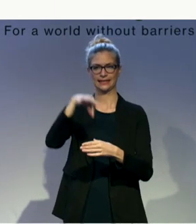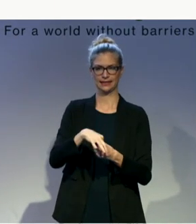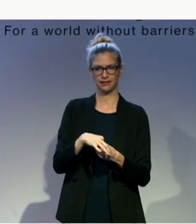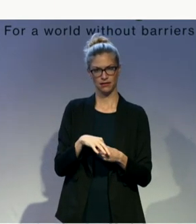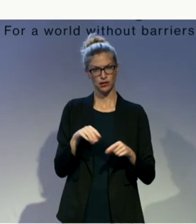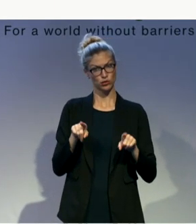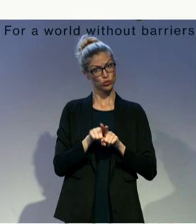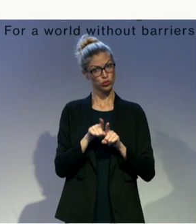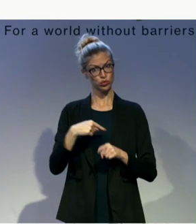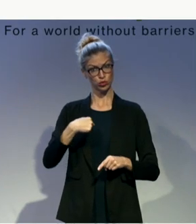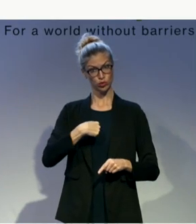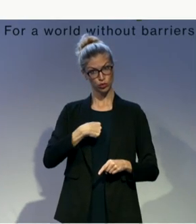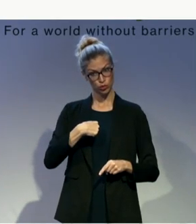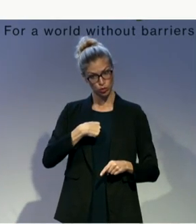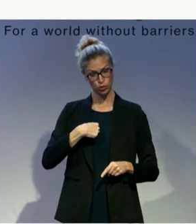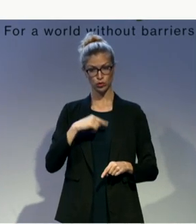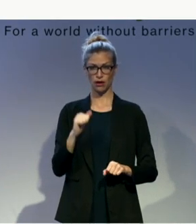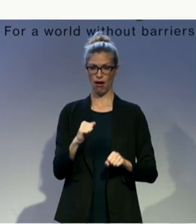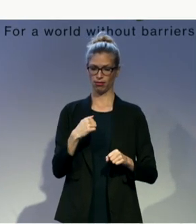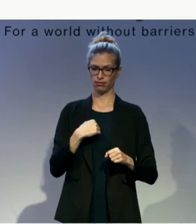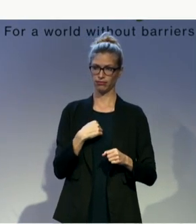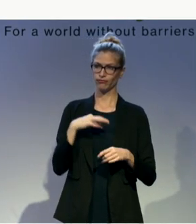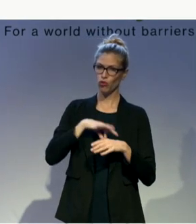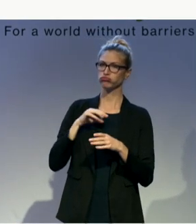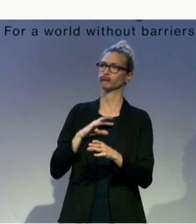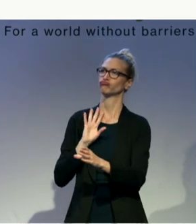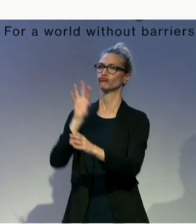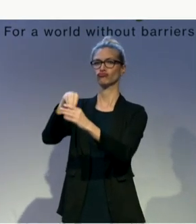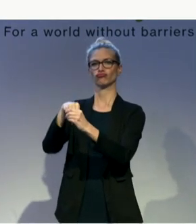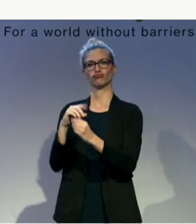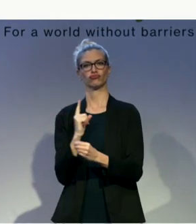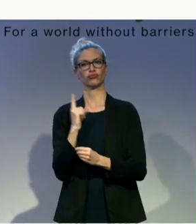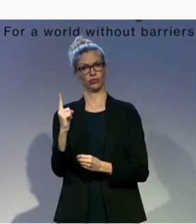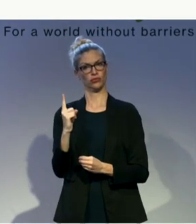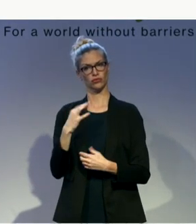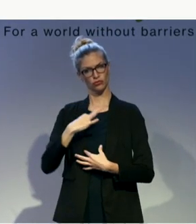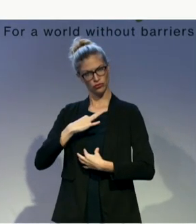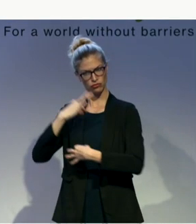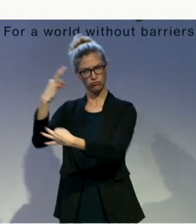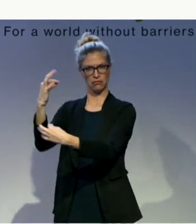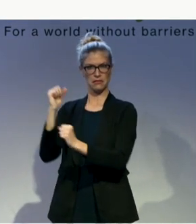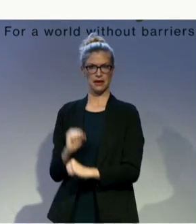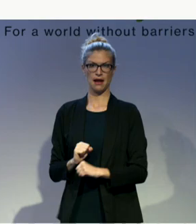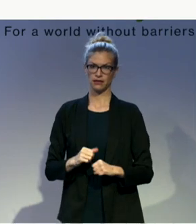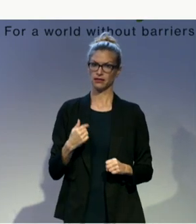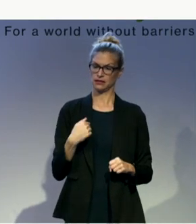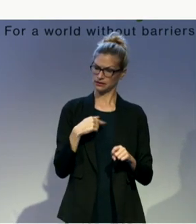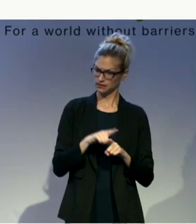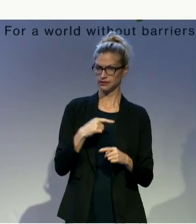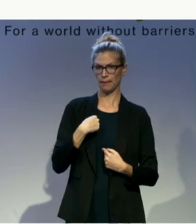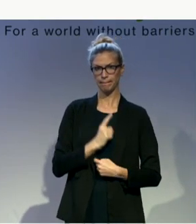stand up and say, okay, I'm a person with learning disabilities, but I have a right to be voted for so I can be a